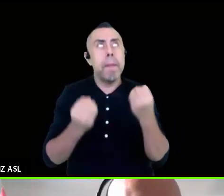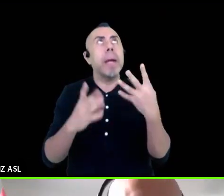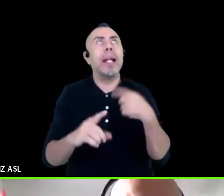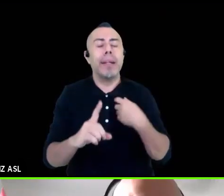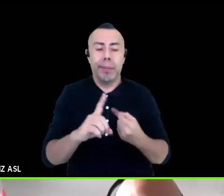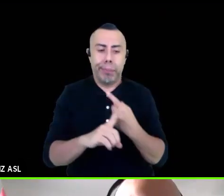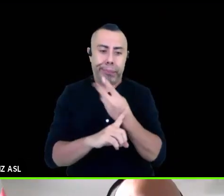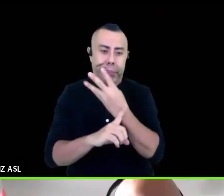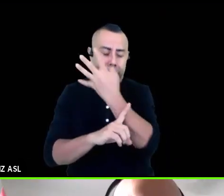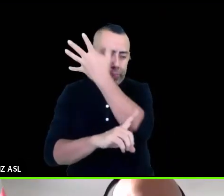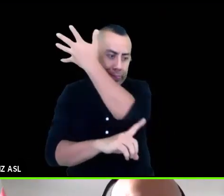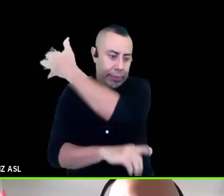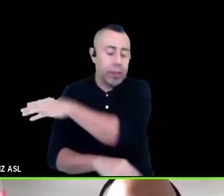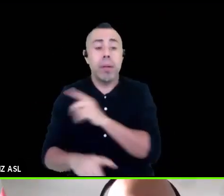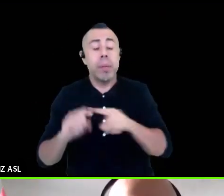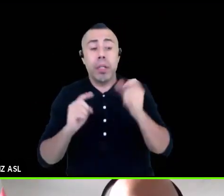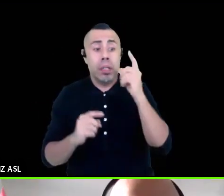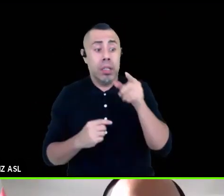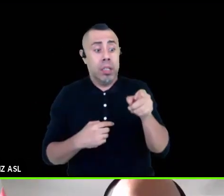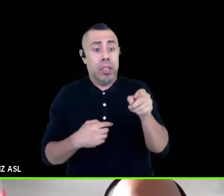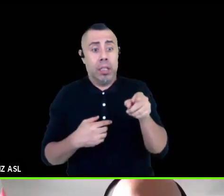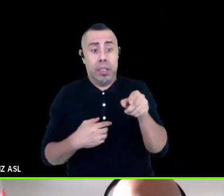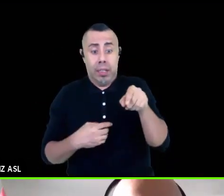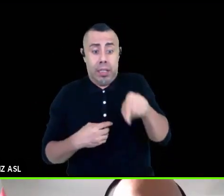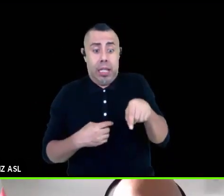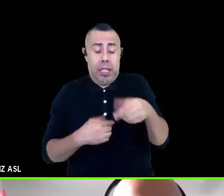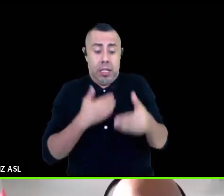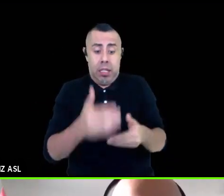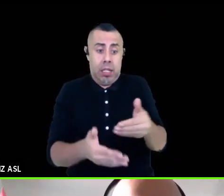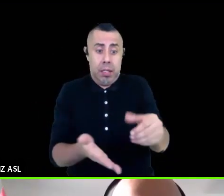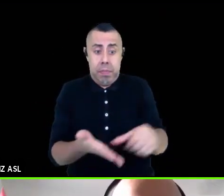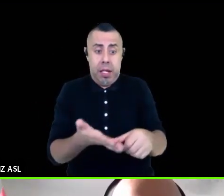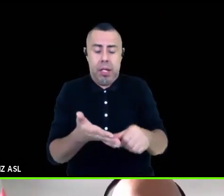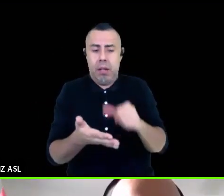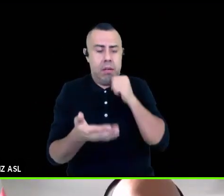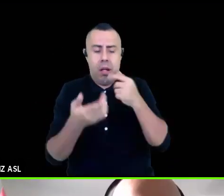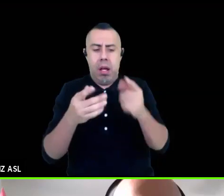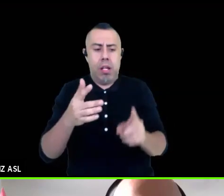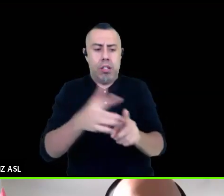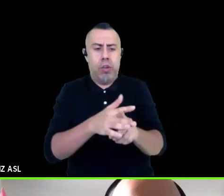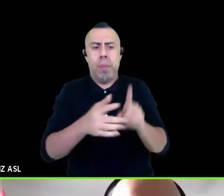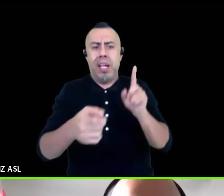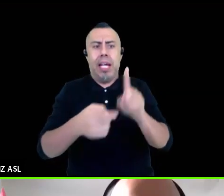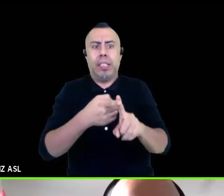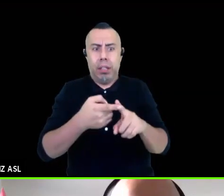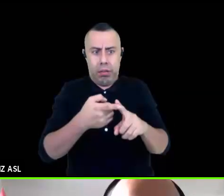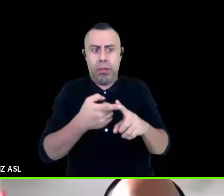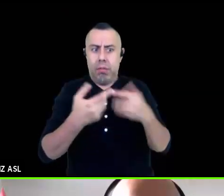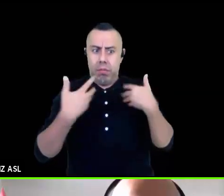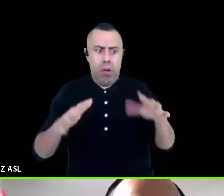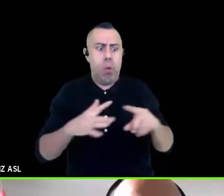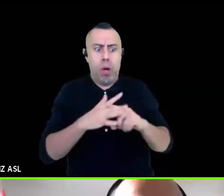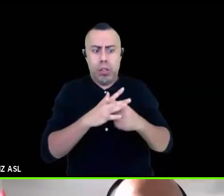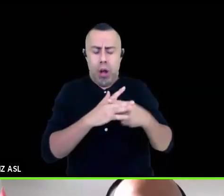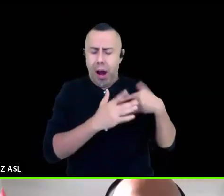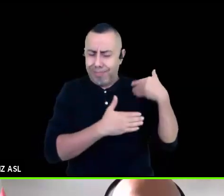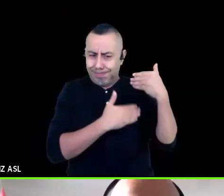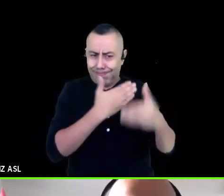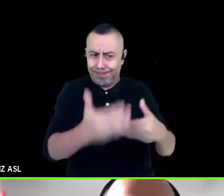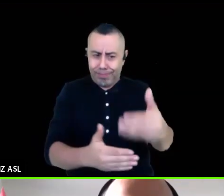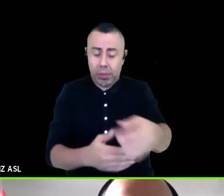this pages actually didn't come till pretty deep into the process. And at that point, I think the first day that I brought some pages, they were sort of